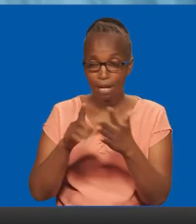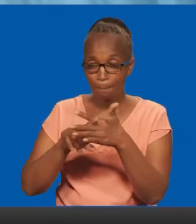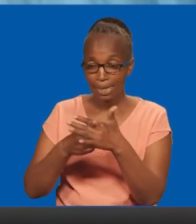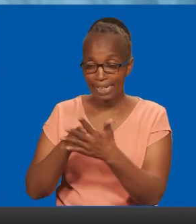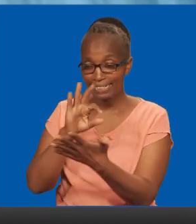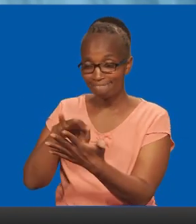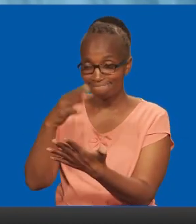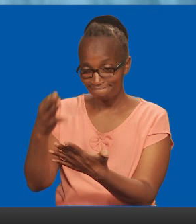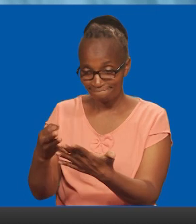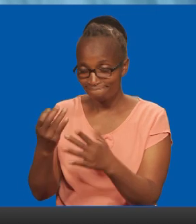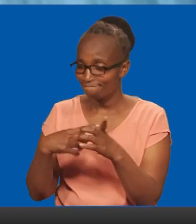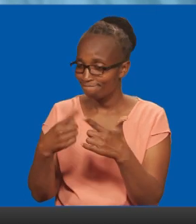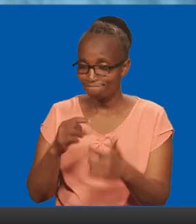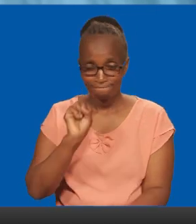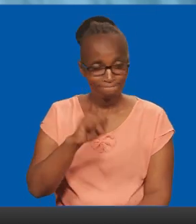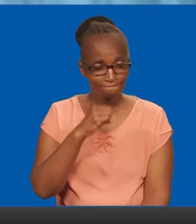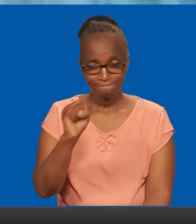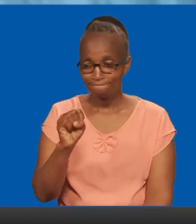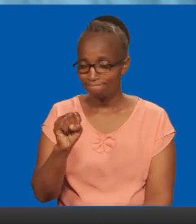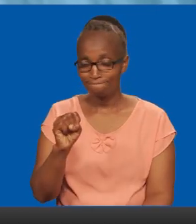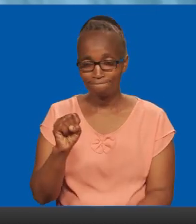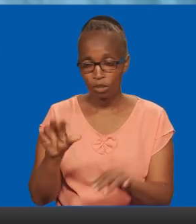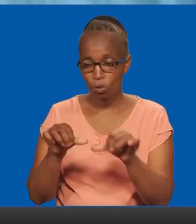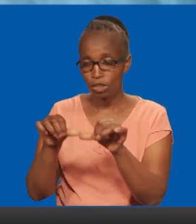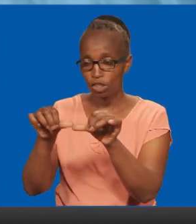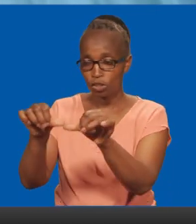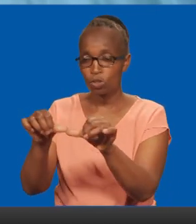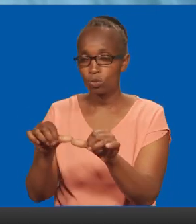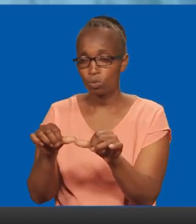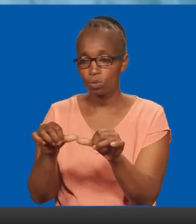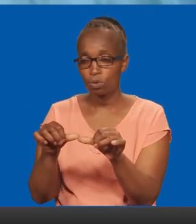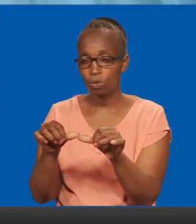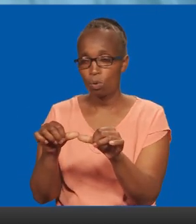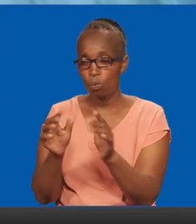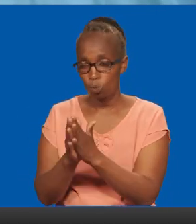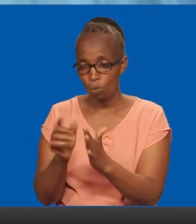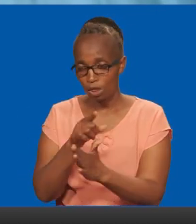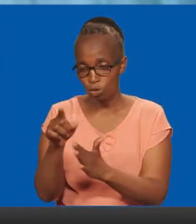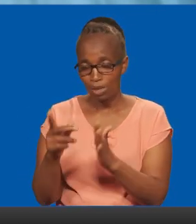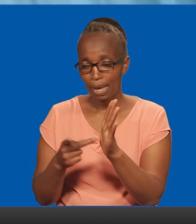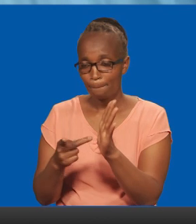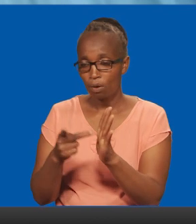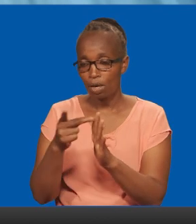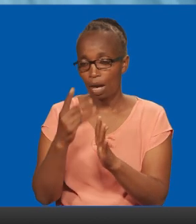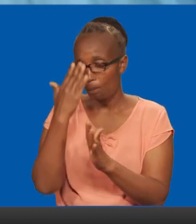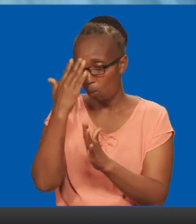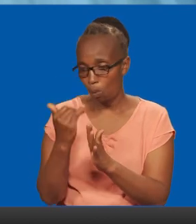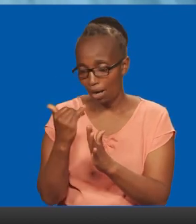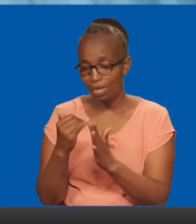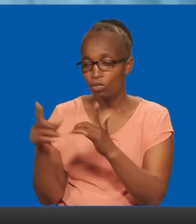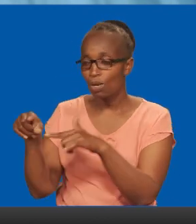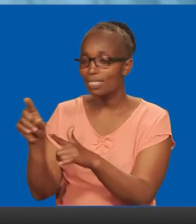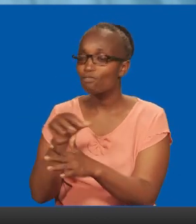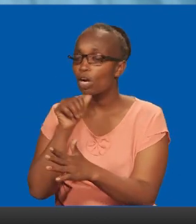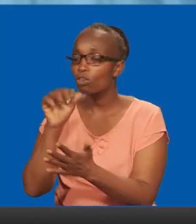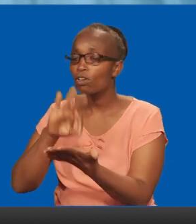if you start failing, we will have no choice but to remove you from the program. Why?